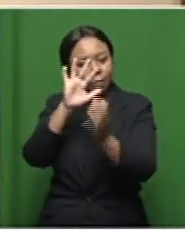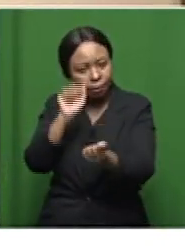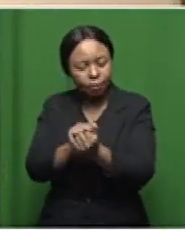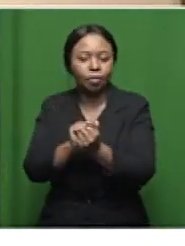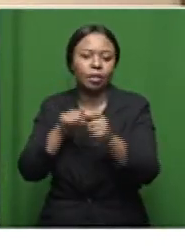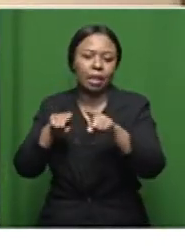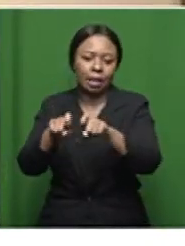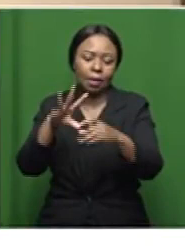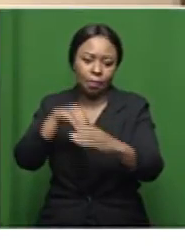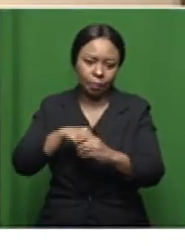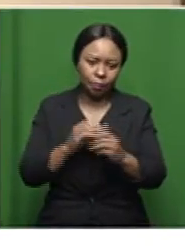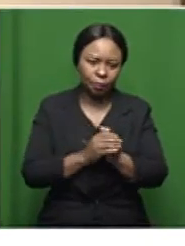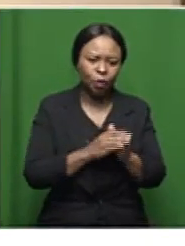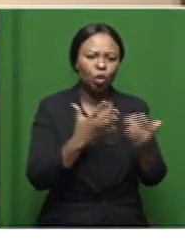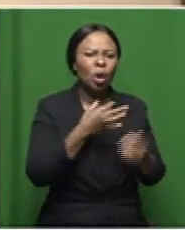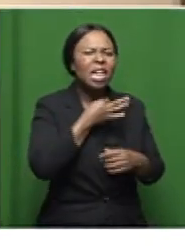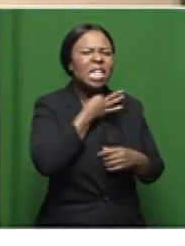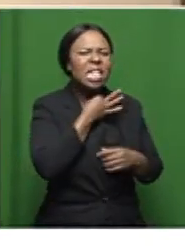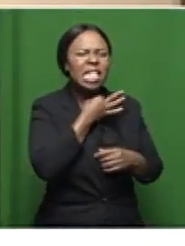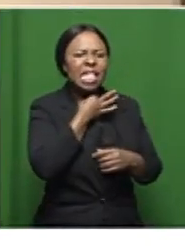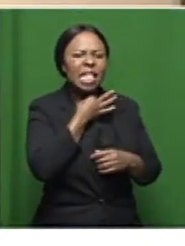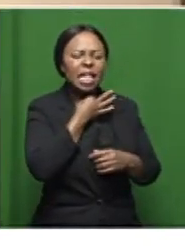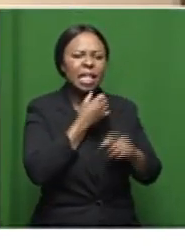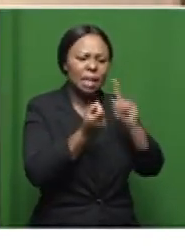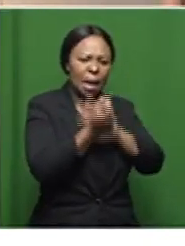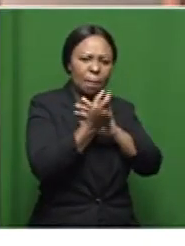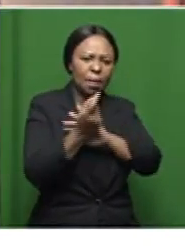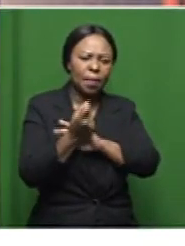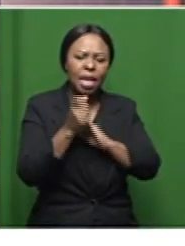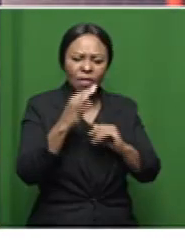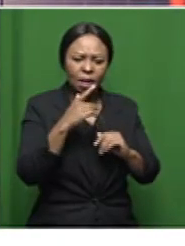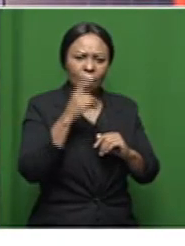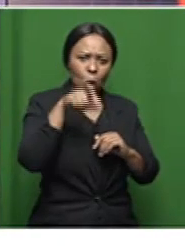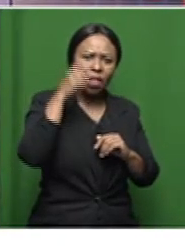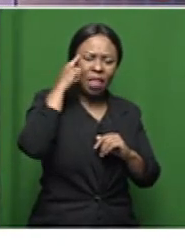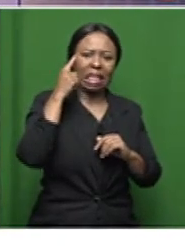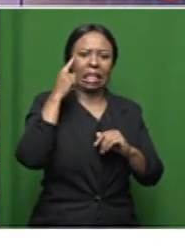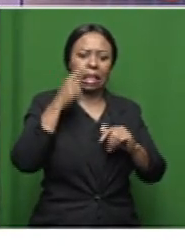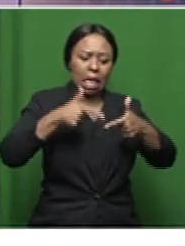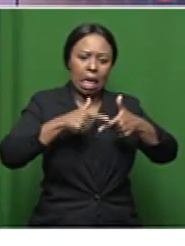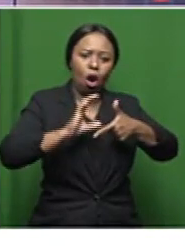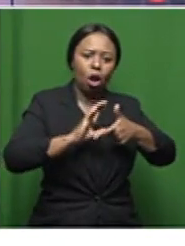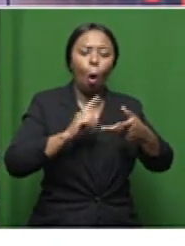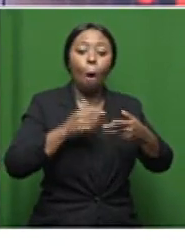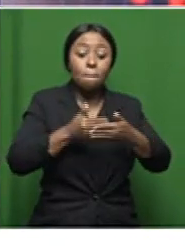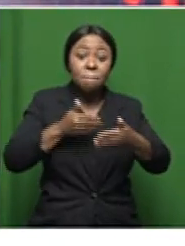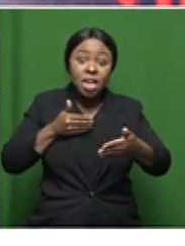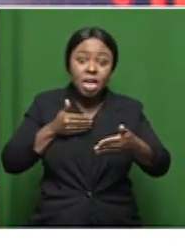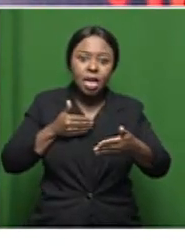what are the risk factors that someone needs to look out for if they think that they, could be having cervical cancer or pre-cancer type